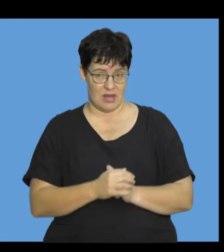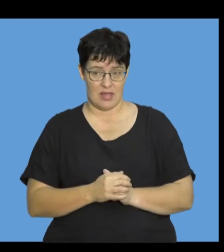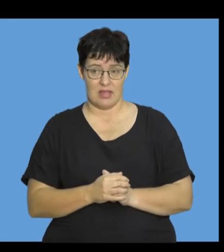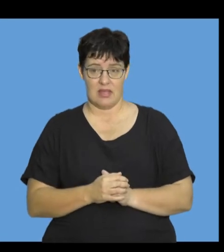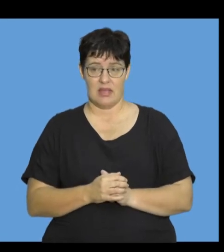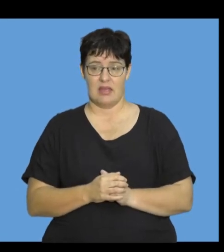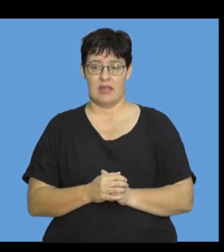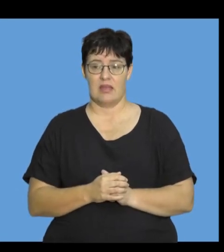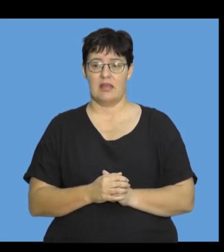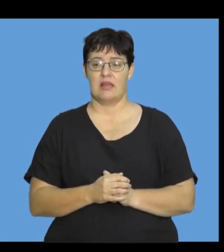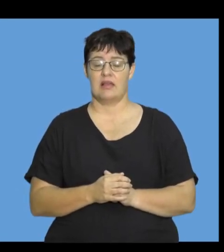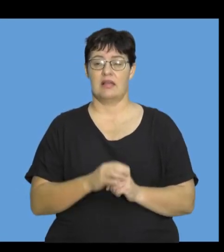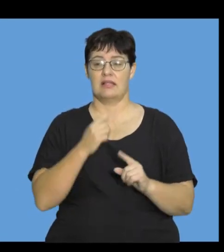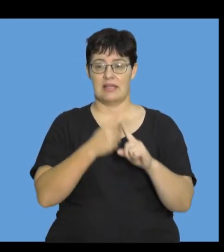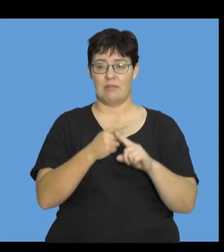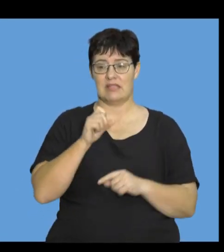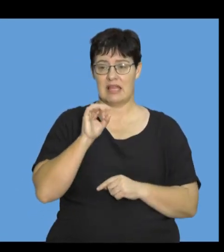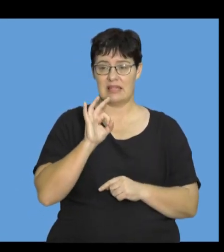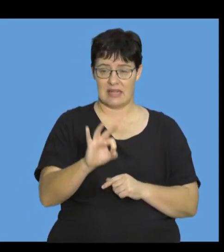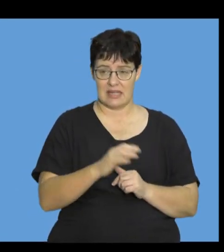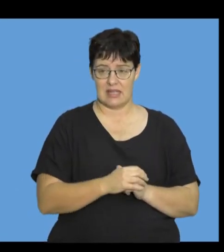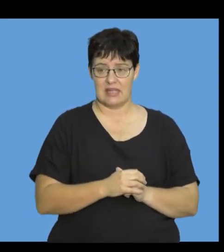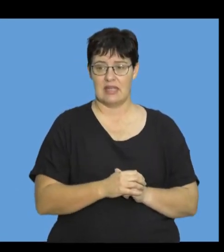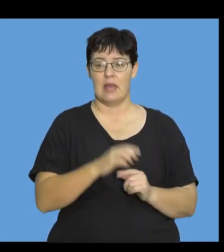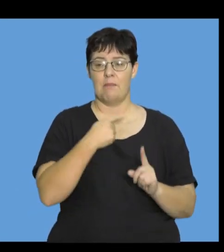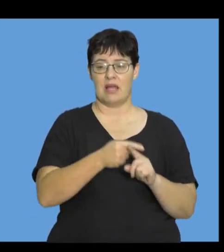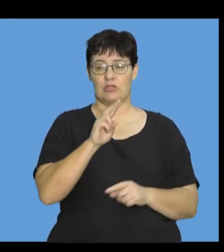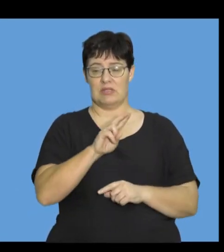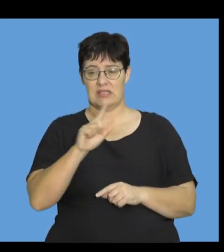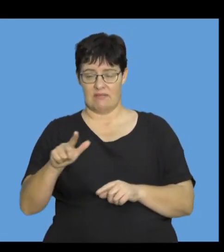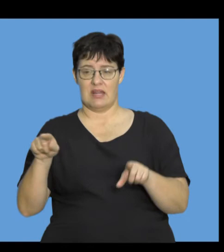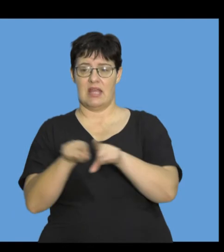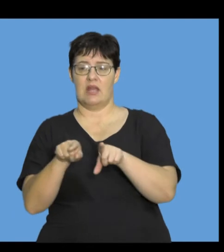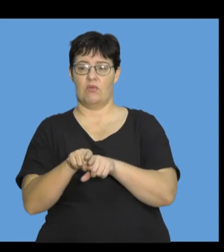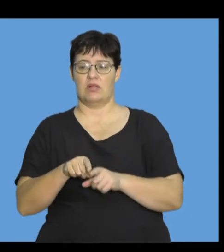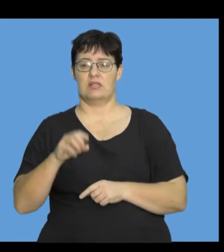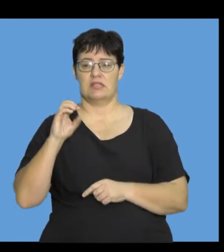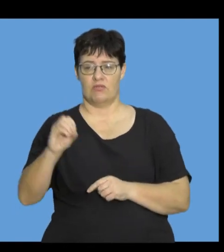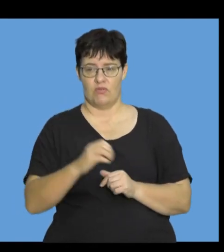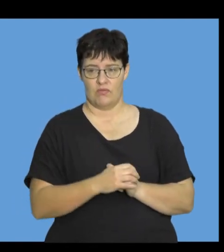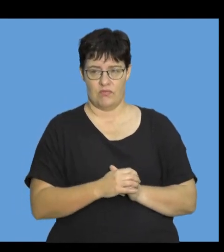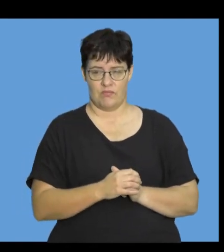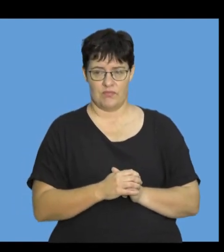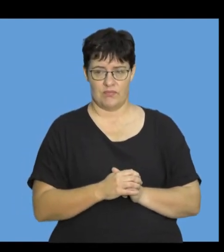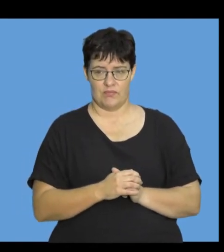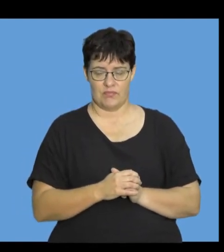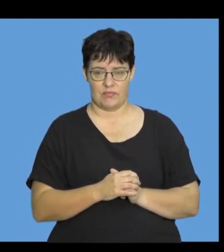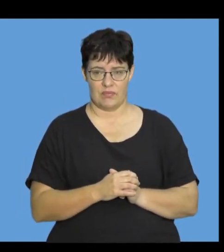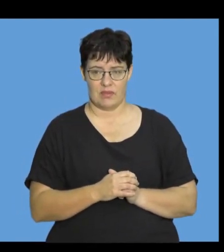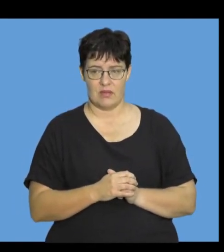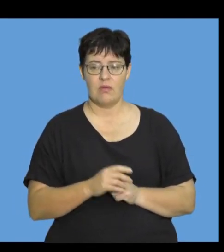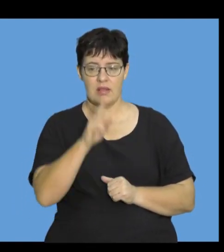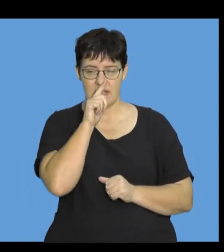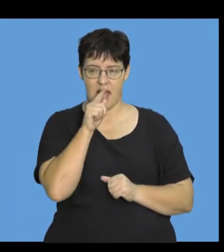of x times 3 plus 27 equal to 0. Already you can see